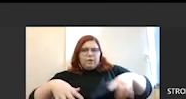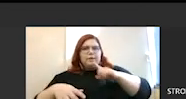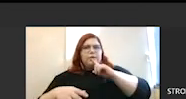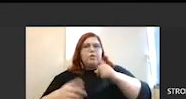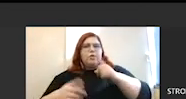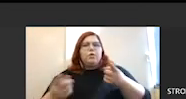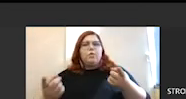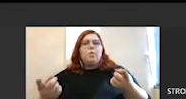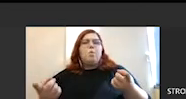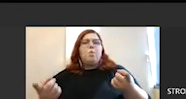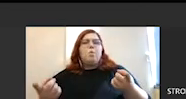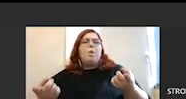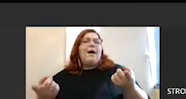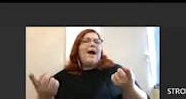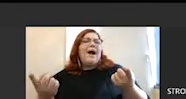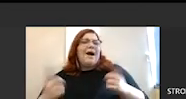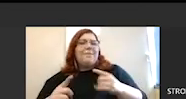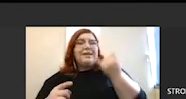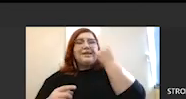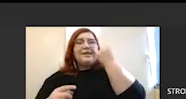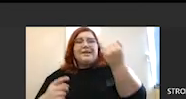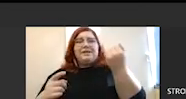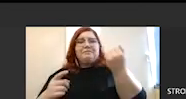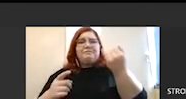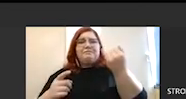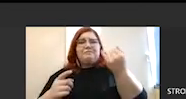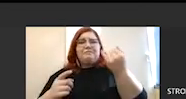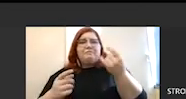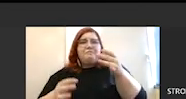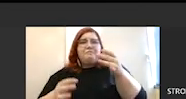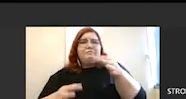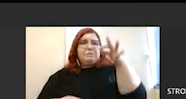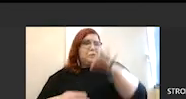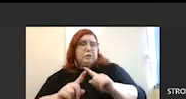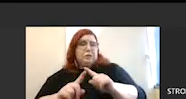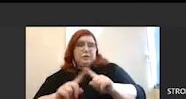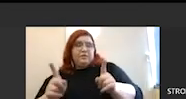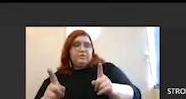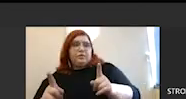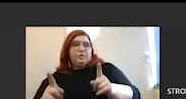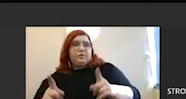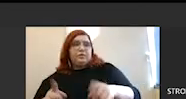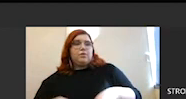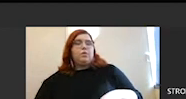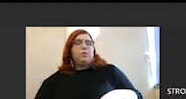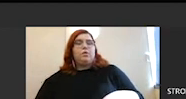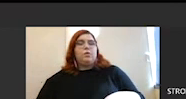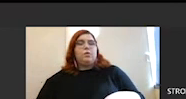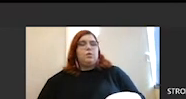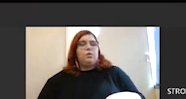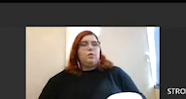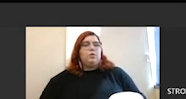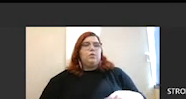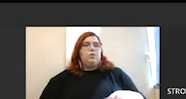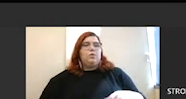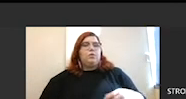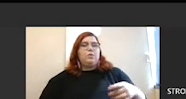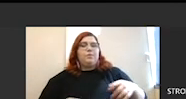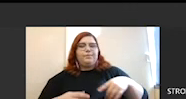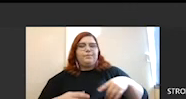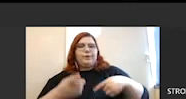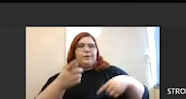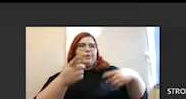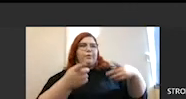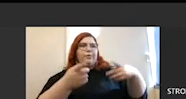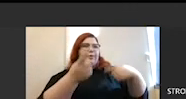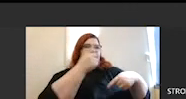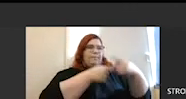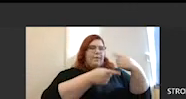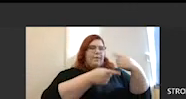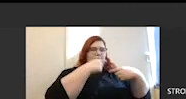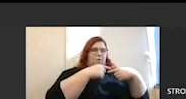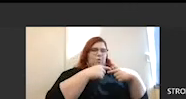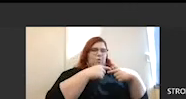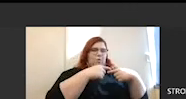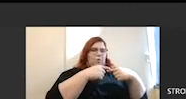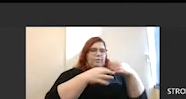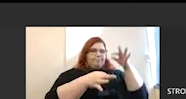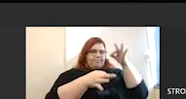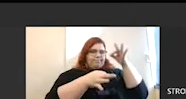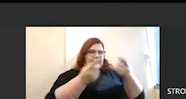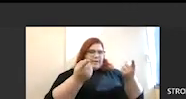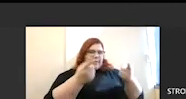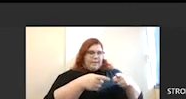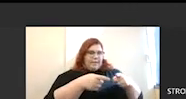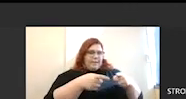if the character had, done an action, and then just kind of cycle back to the moment where the action has to be